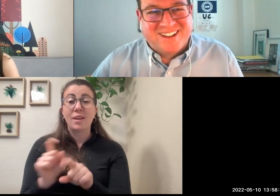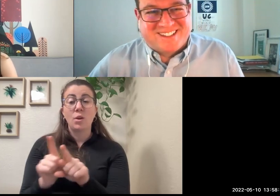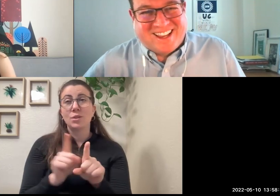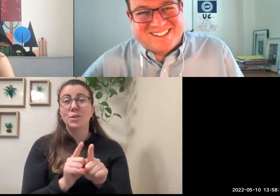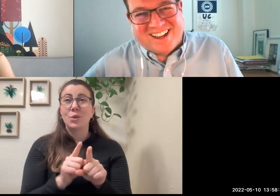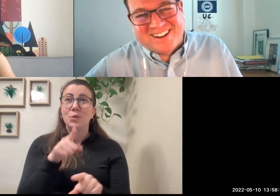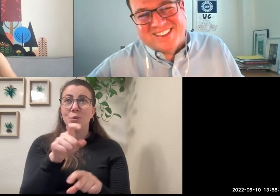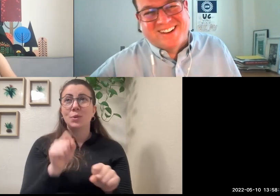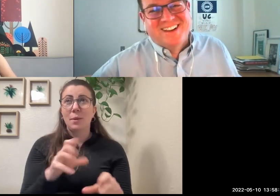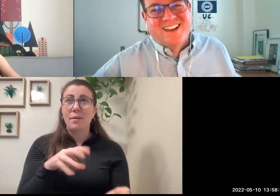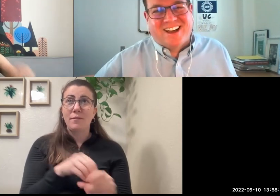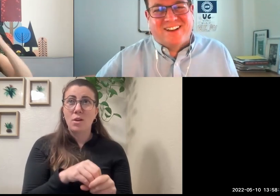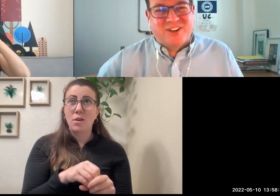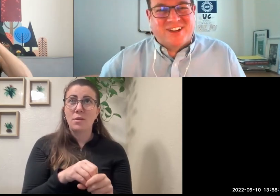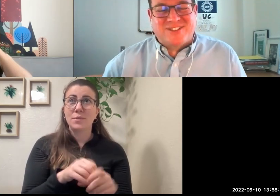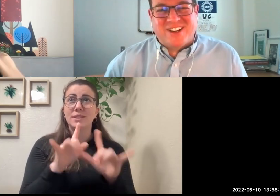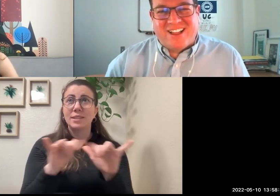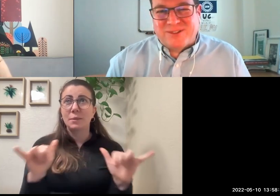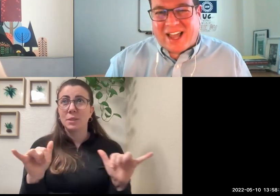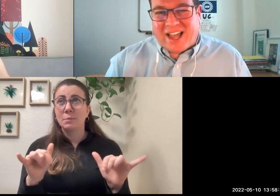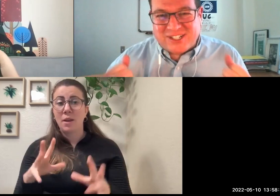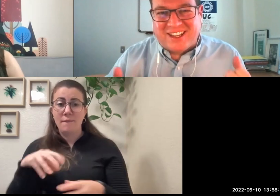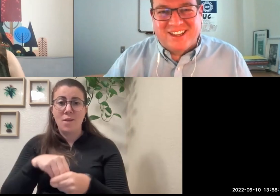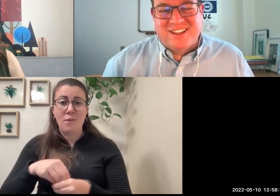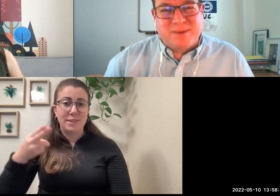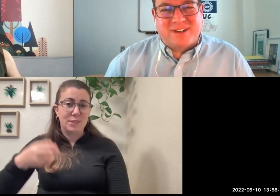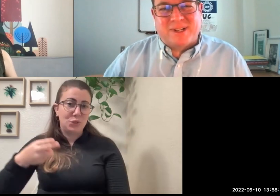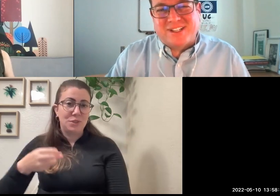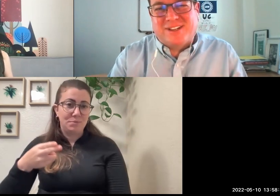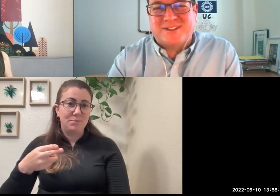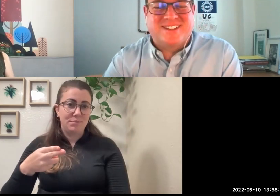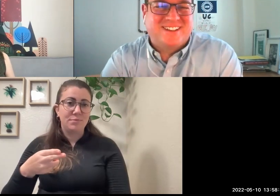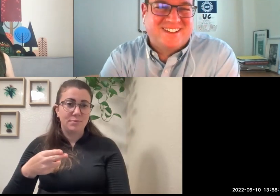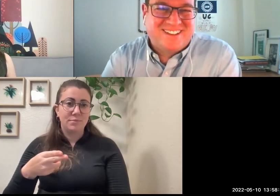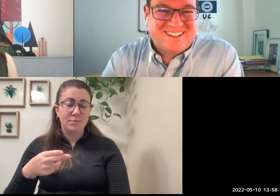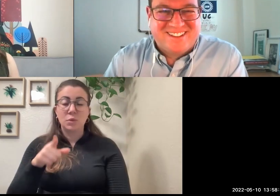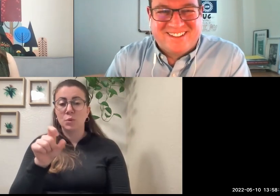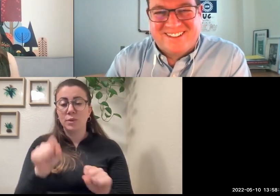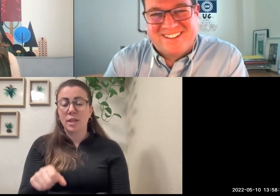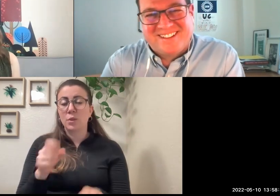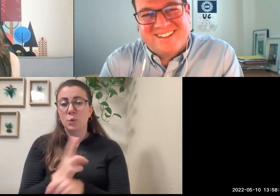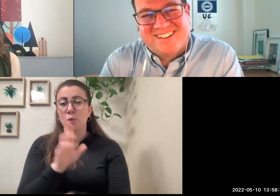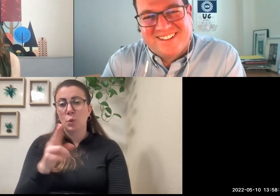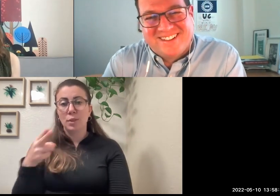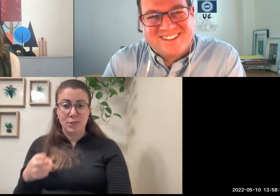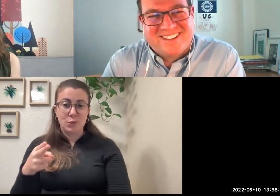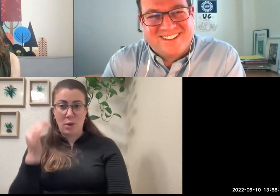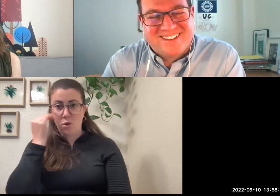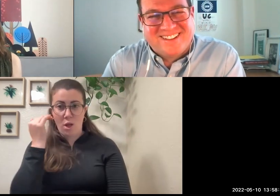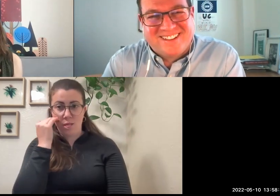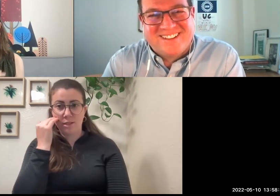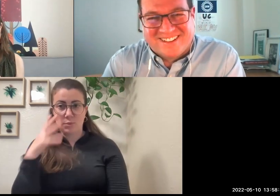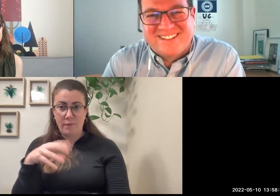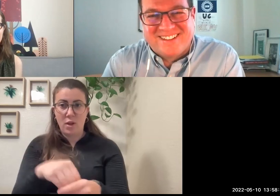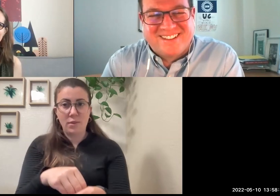here, stand here with you. Your history knowledge will actually be able to put it to good use. Oh, always looking for jobs